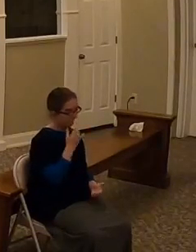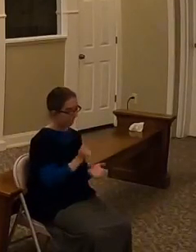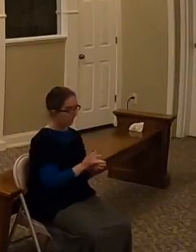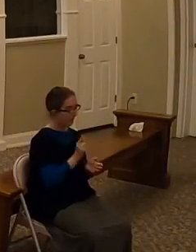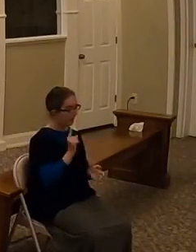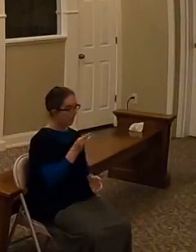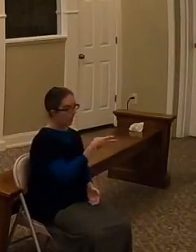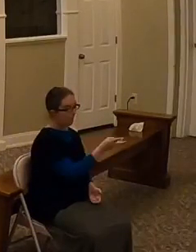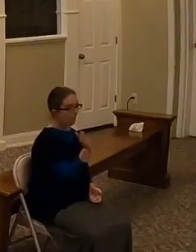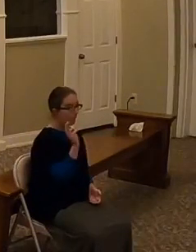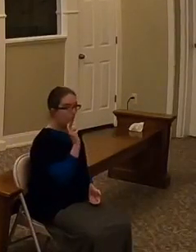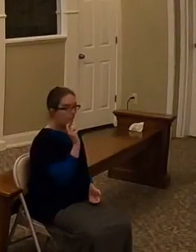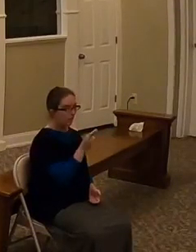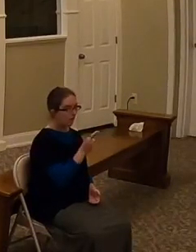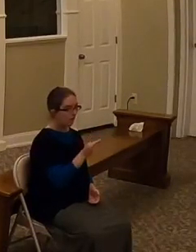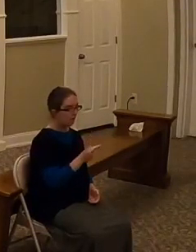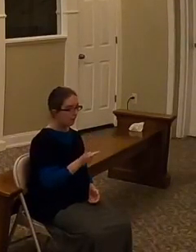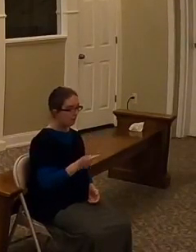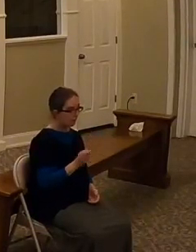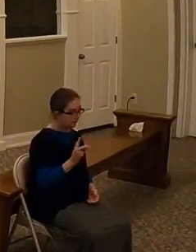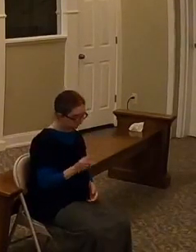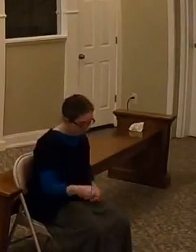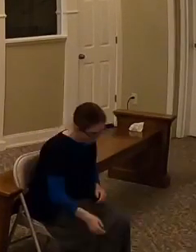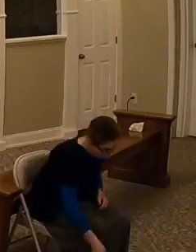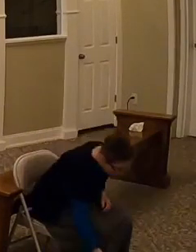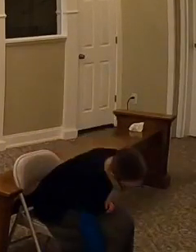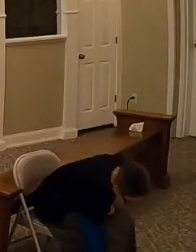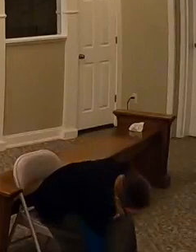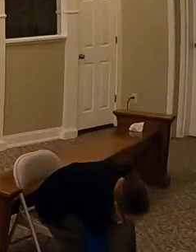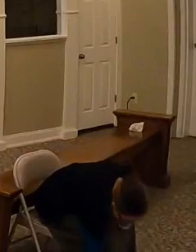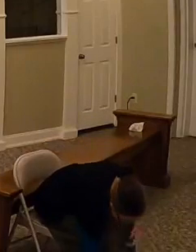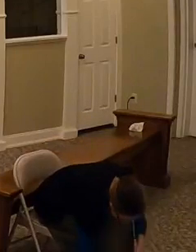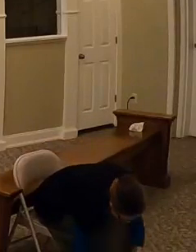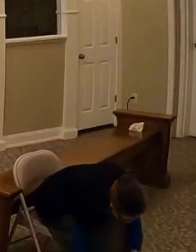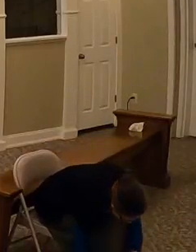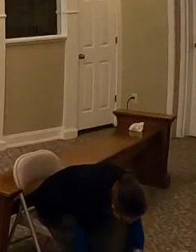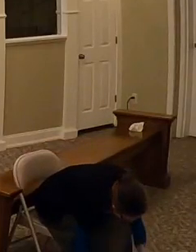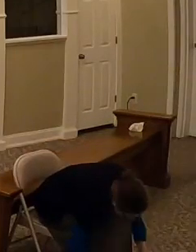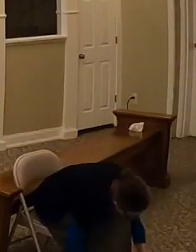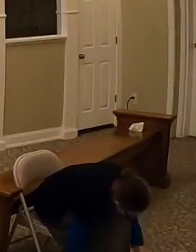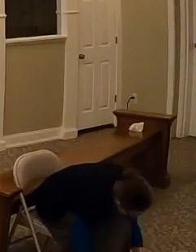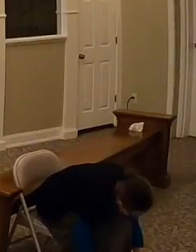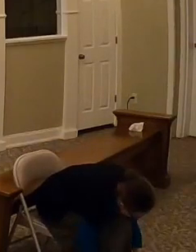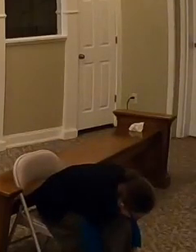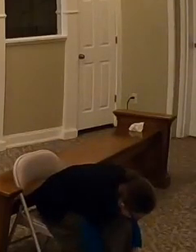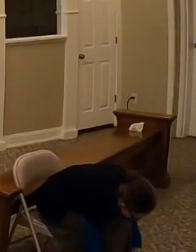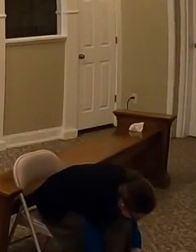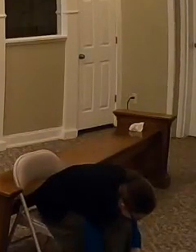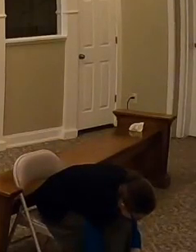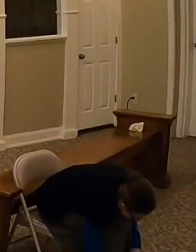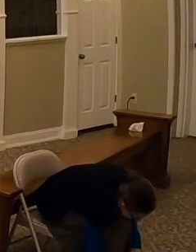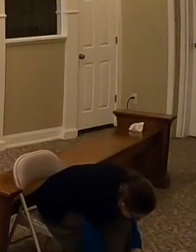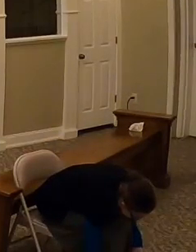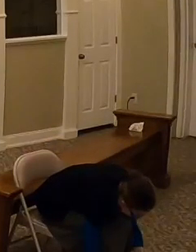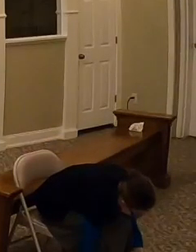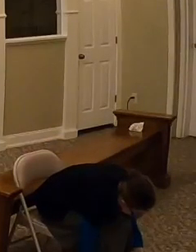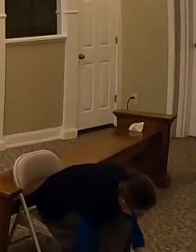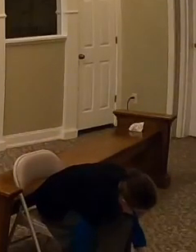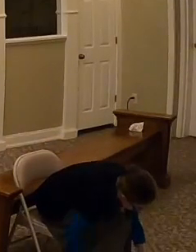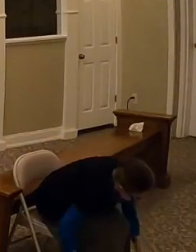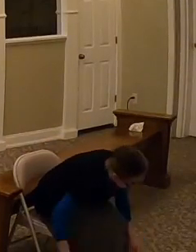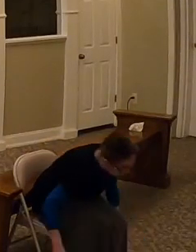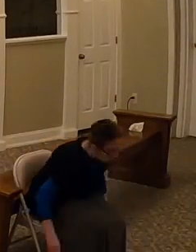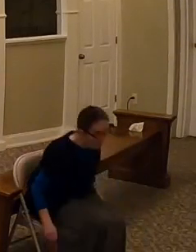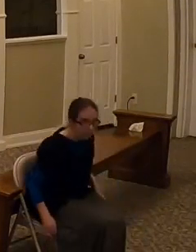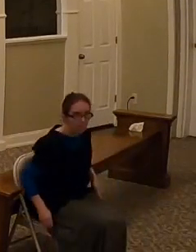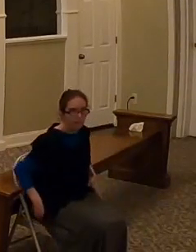That's where we're at. Amen. Okay, I'm trying to get on. I really am. Y'all want me just to wait a while and do this other? How much? What time is